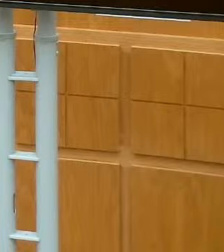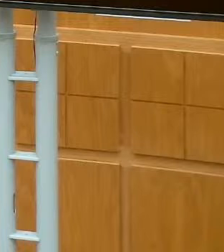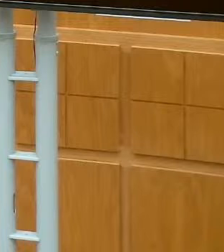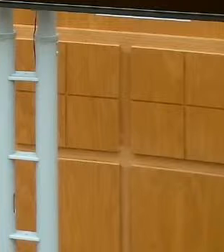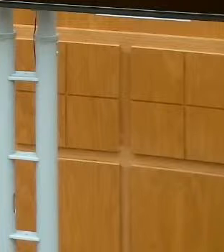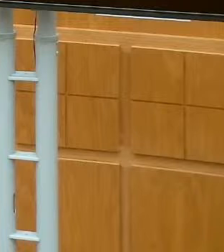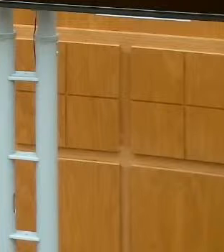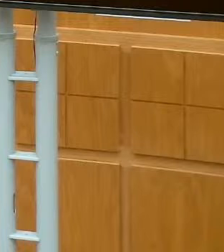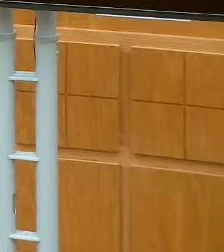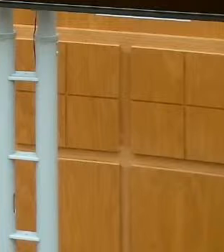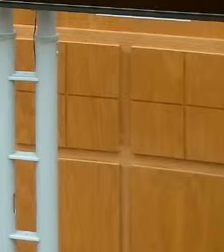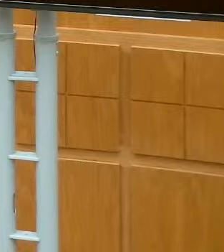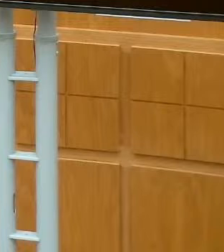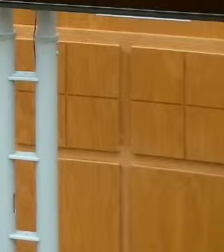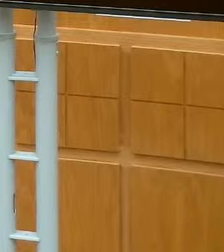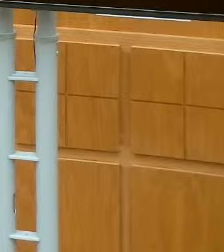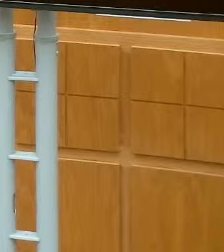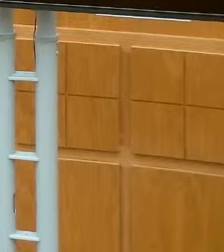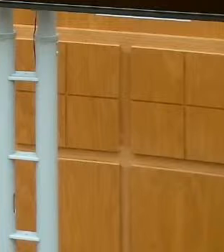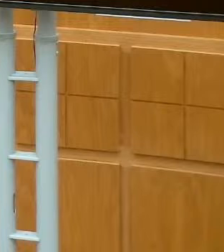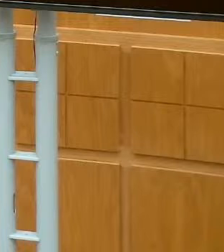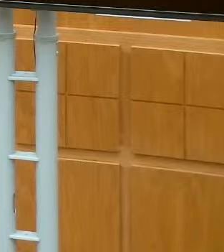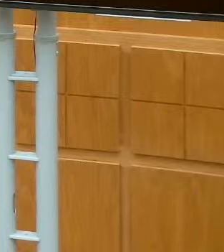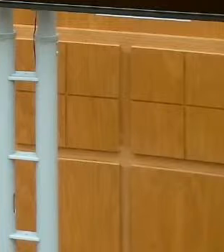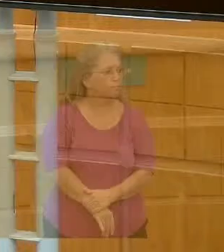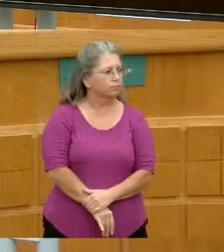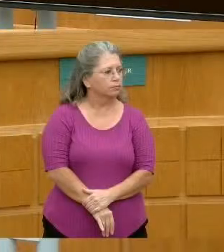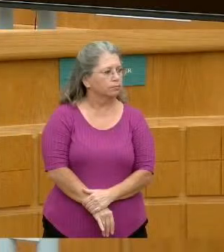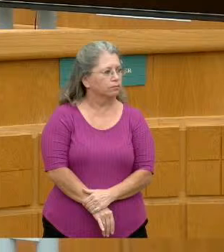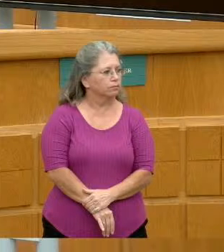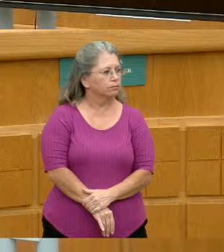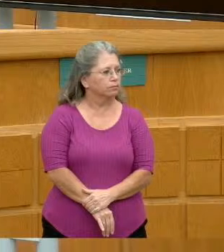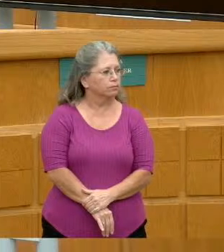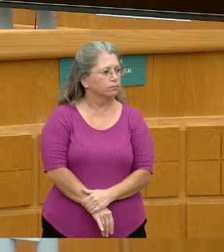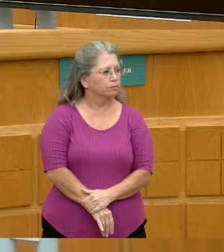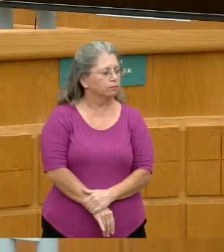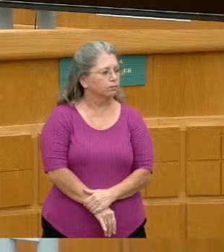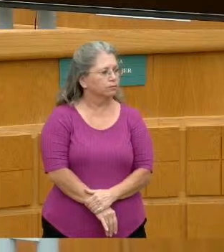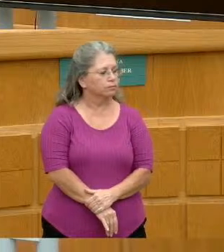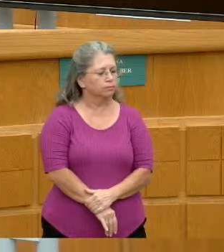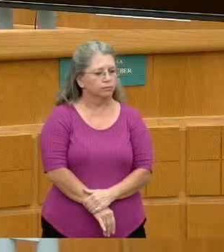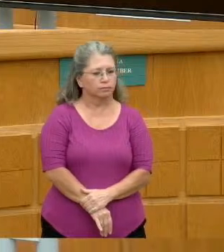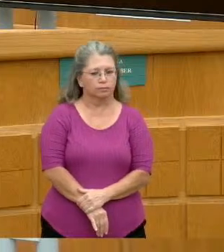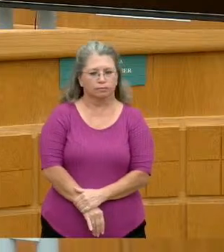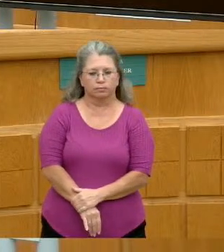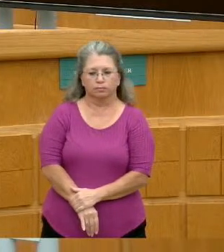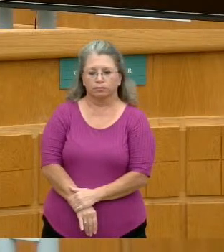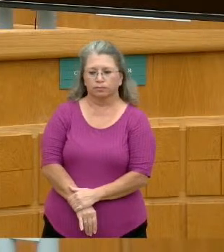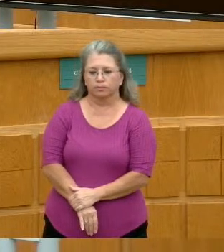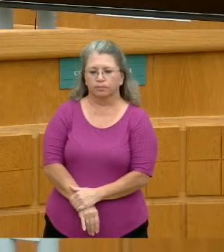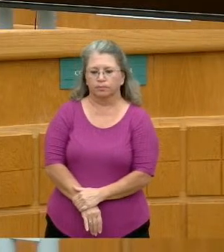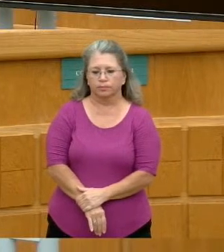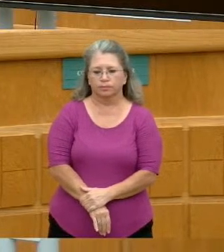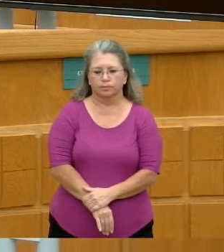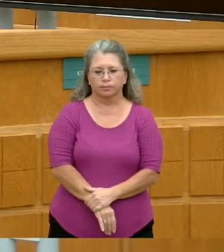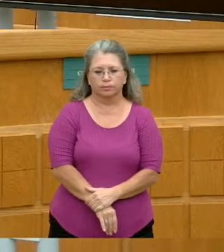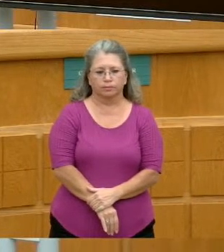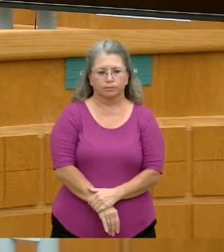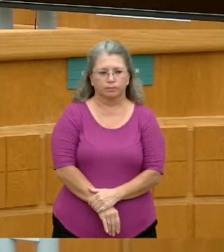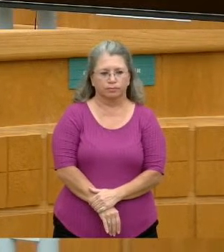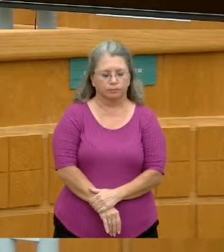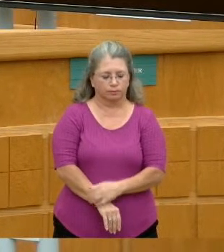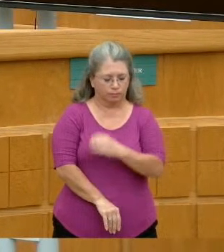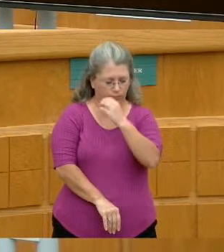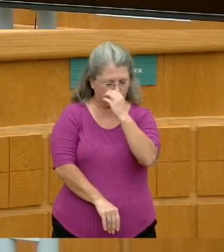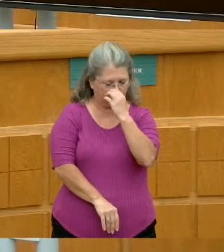grupos mayores de 10 y deben mantenerse 6 pies de distancia de los demás. El día de mañana la juez Canales va a emitir una orden que refleje